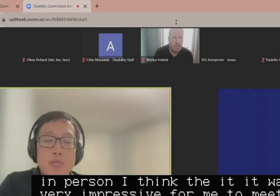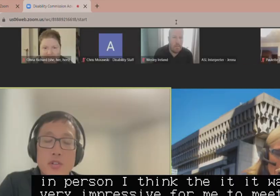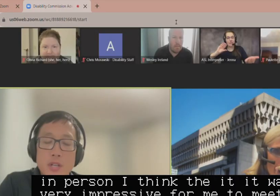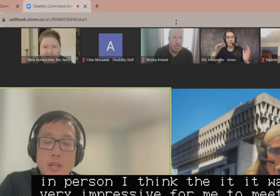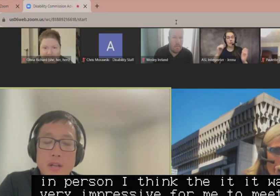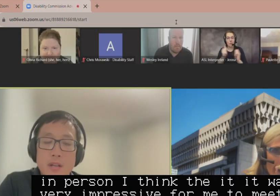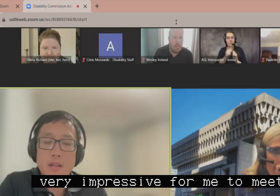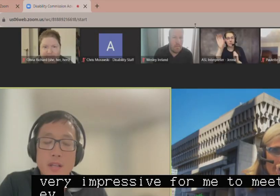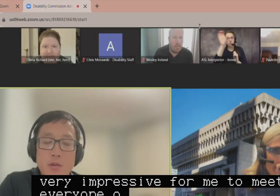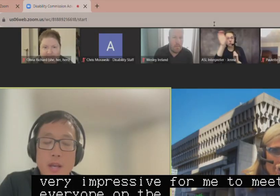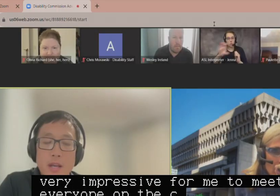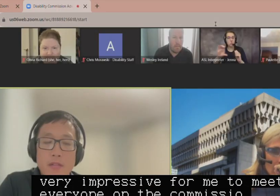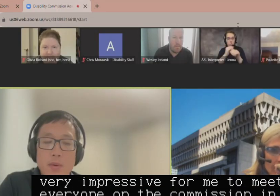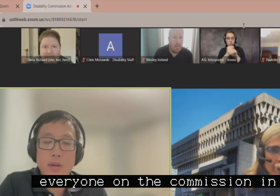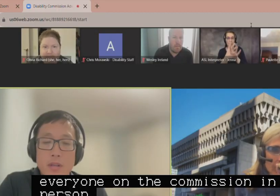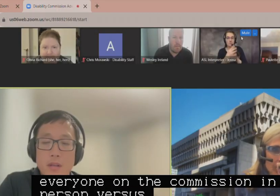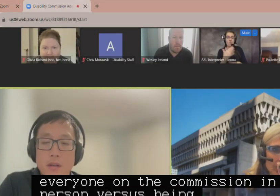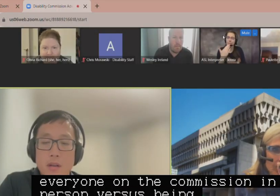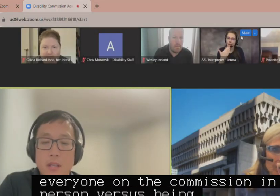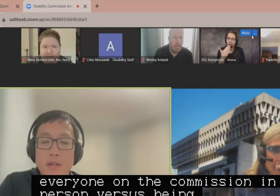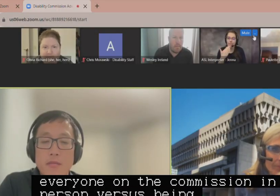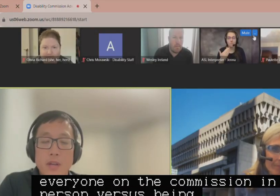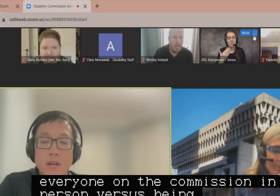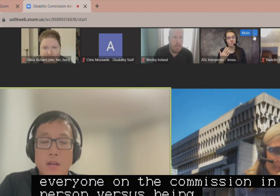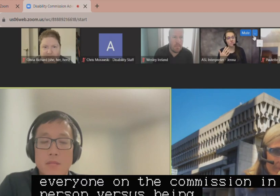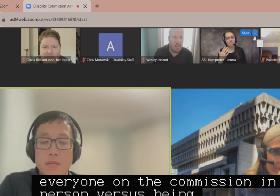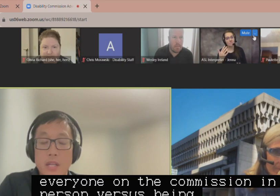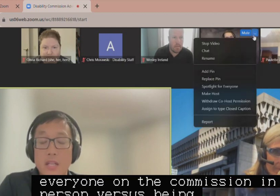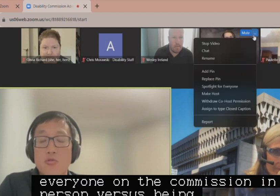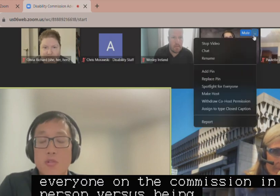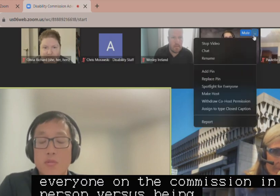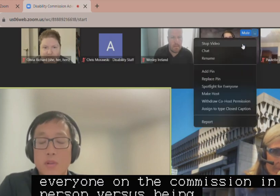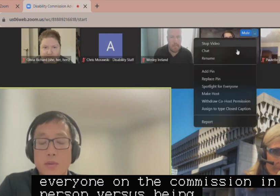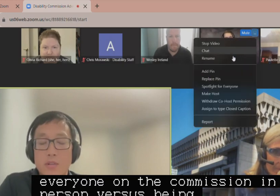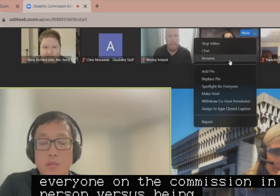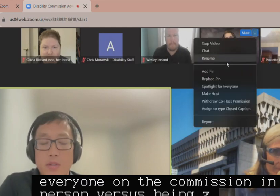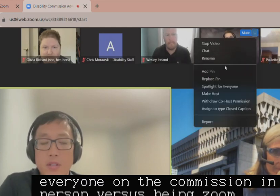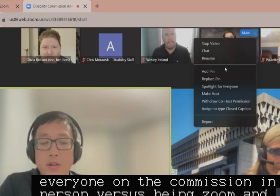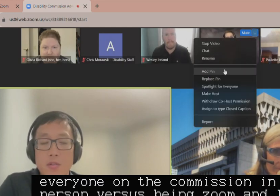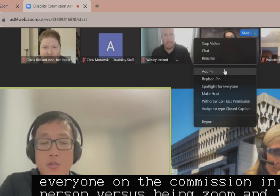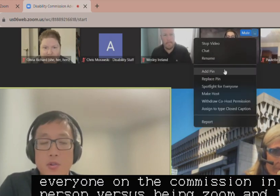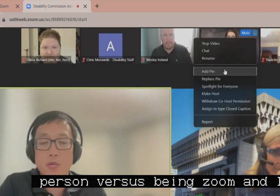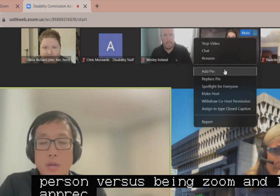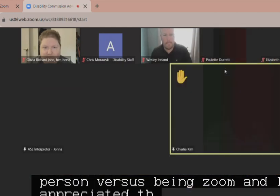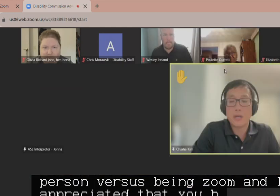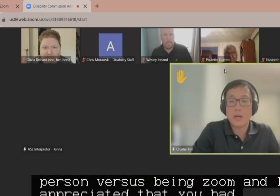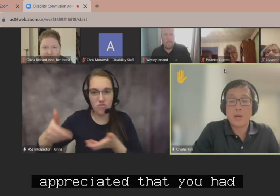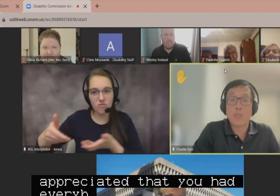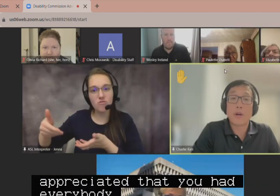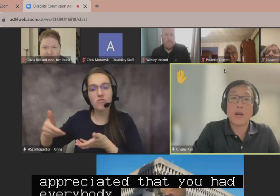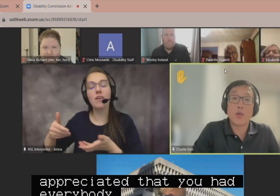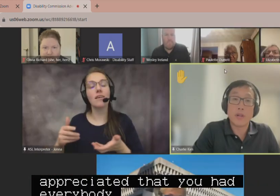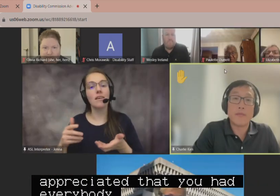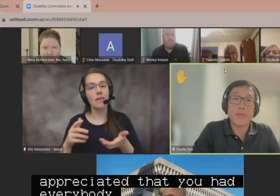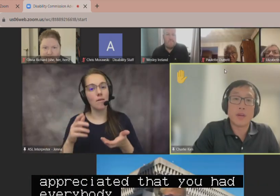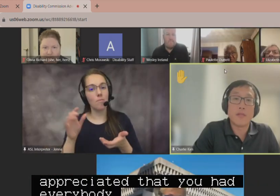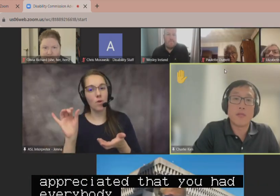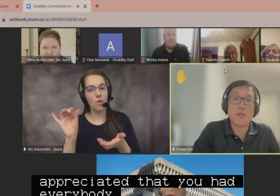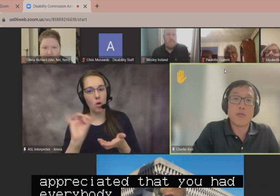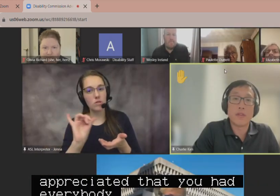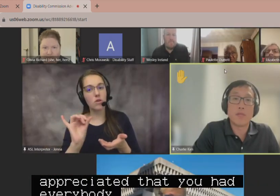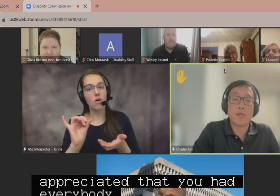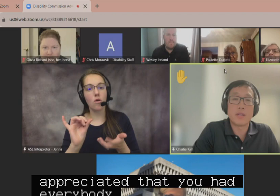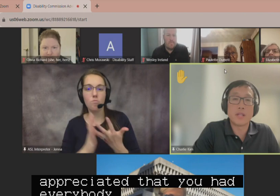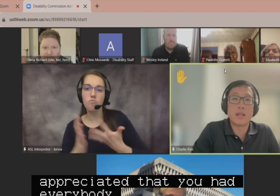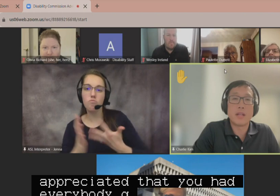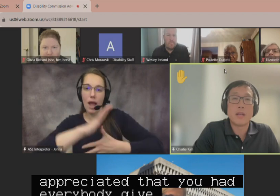I appreciated that you had everybody give an intro, Commissioner, but then also a priority for